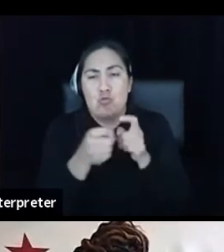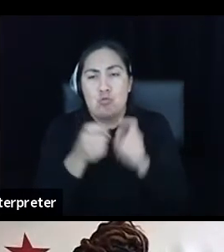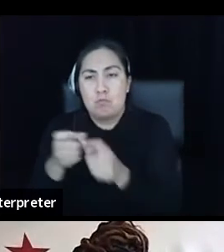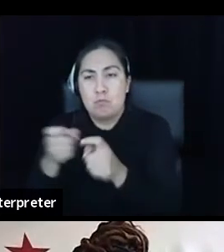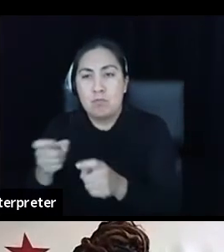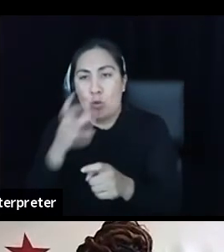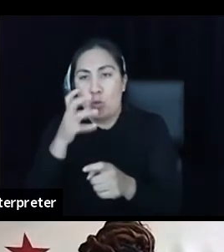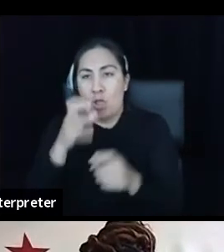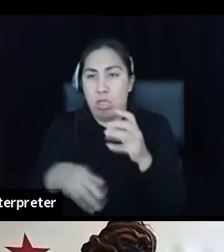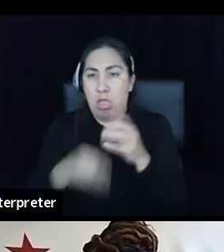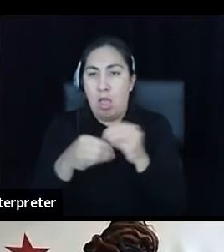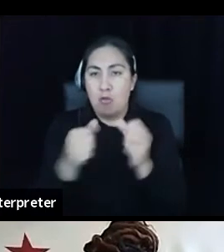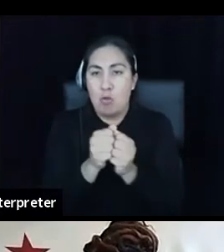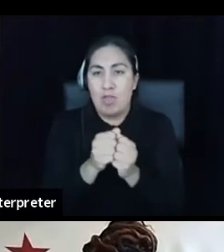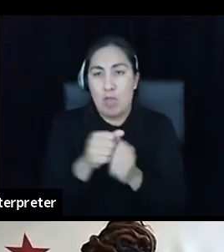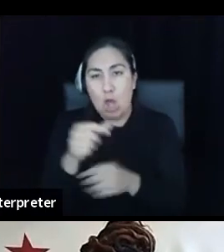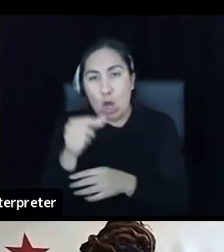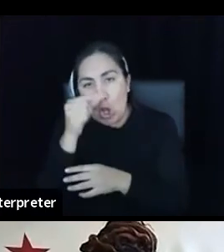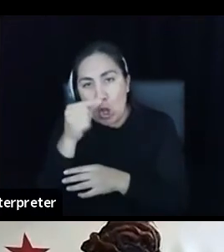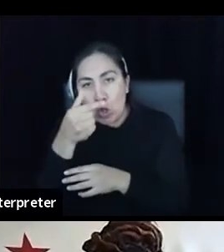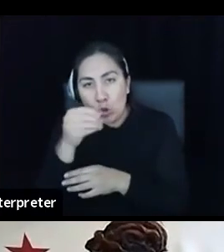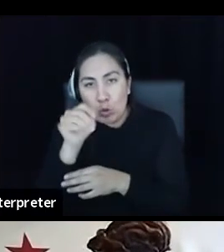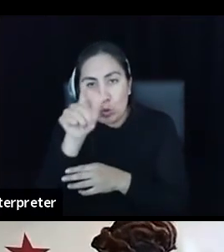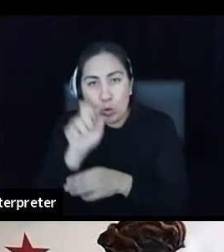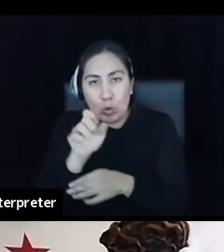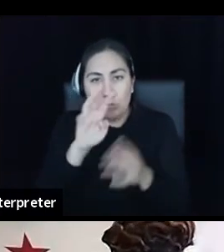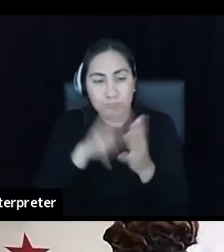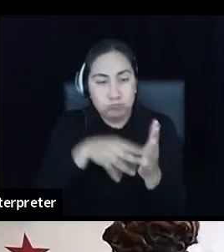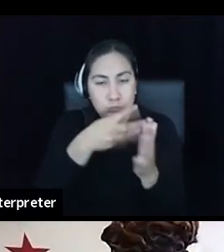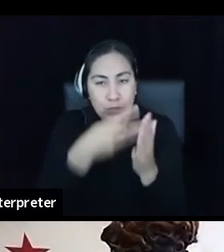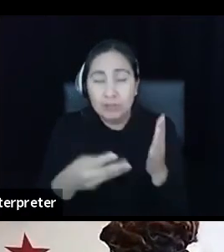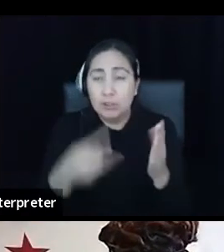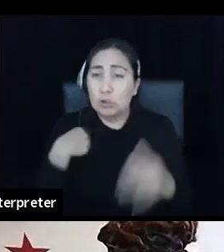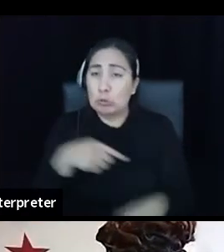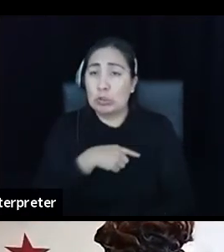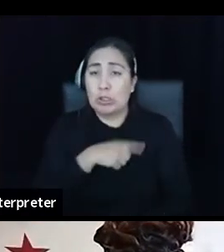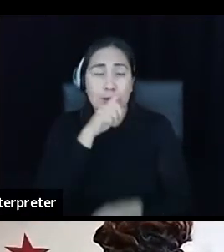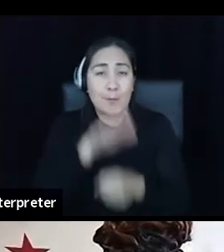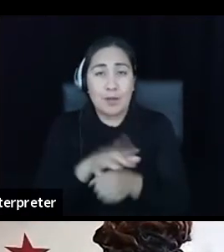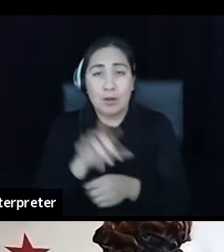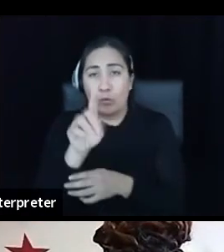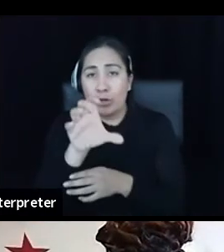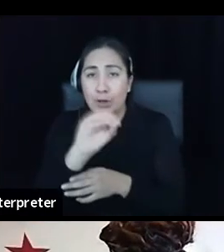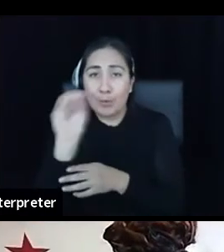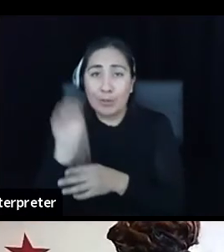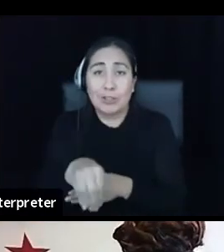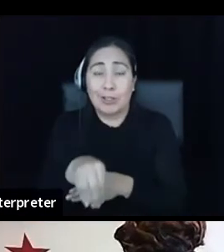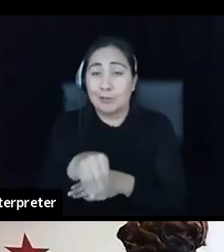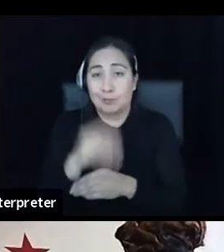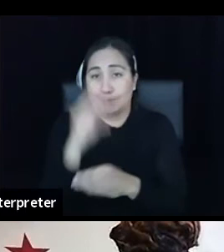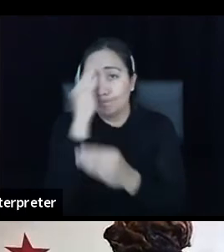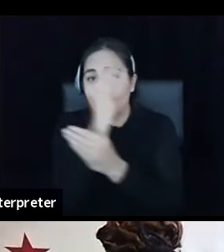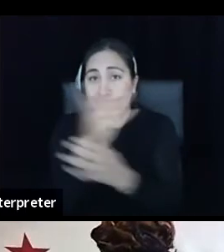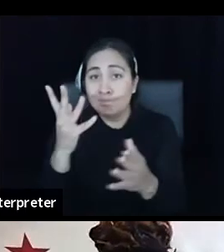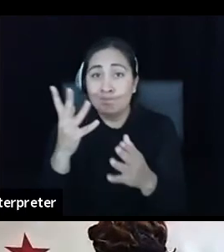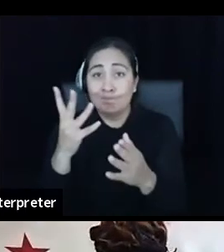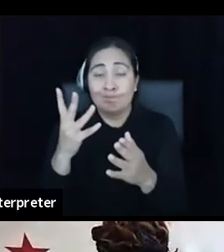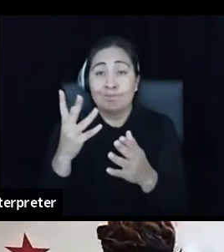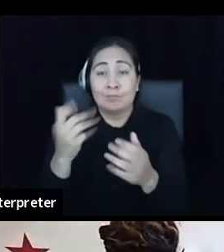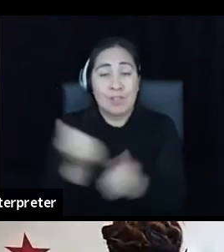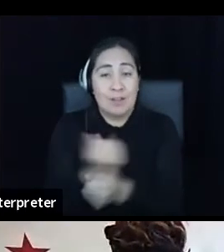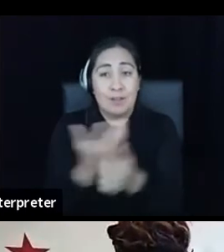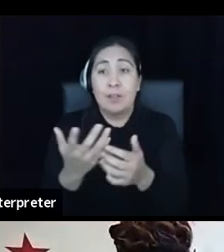spreadsheet. We are committed to 100% transparency in this process. And as such, we will also